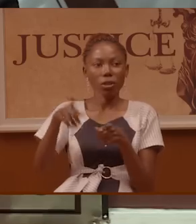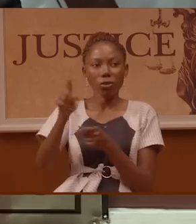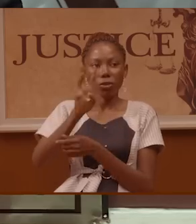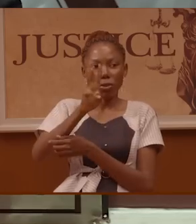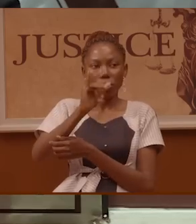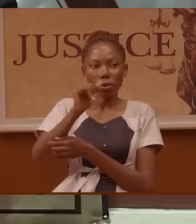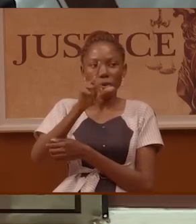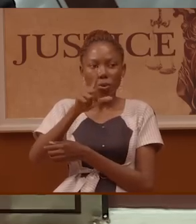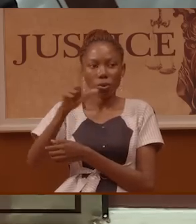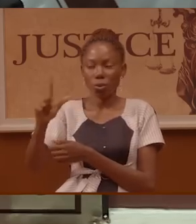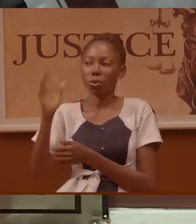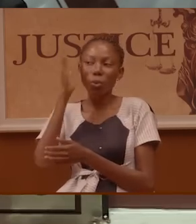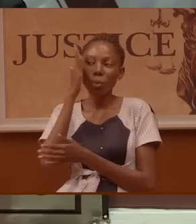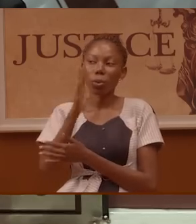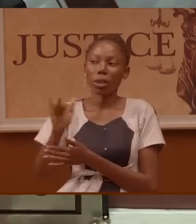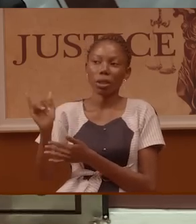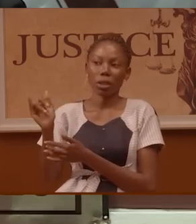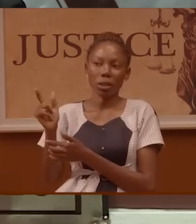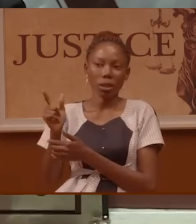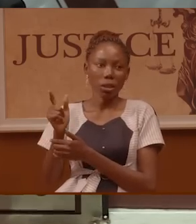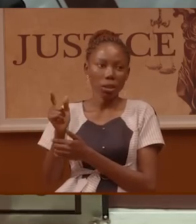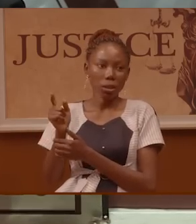You need to process the letter of administration